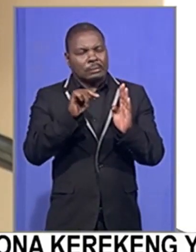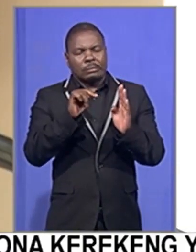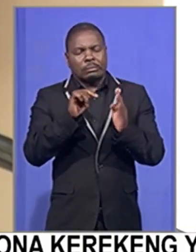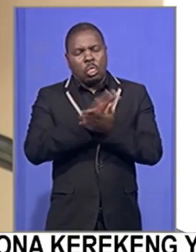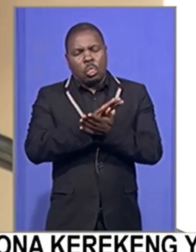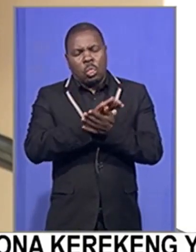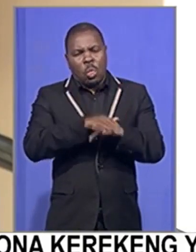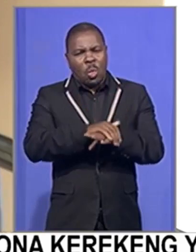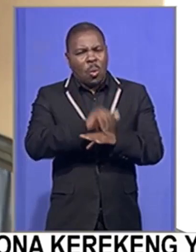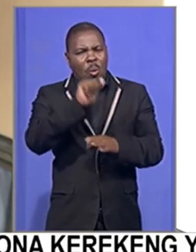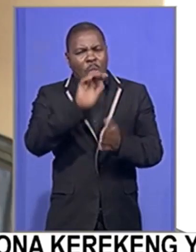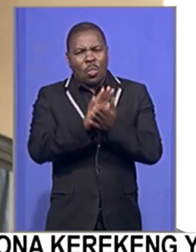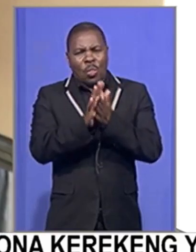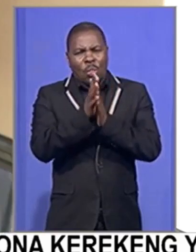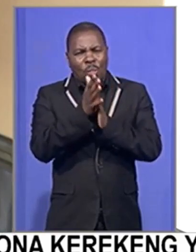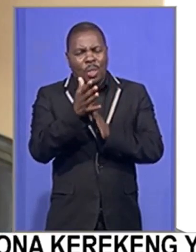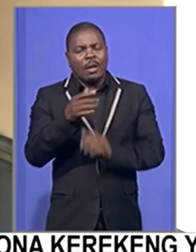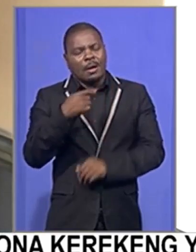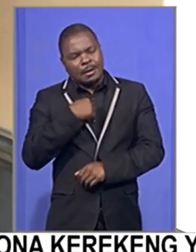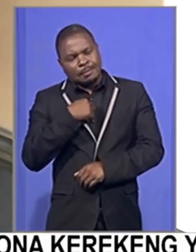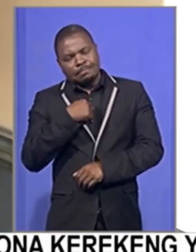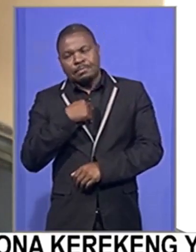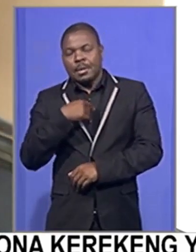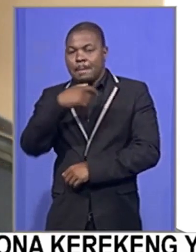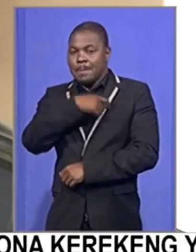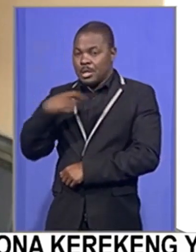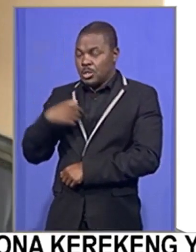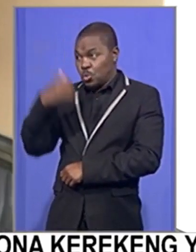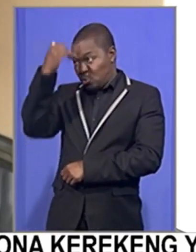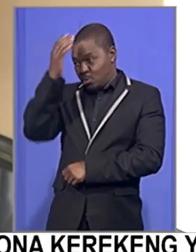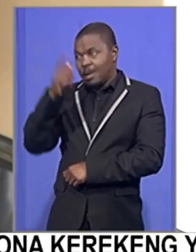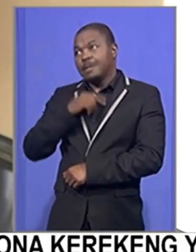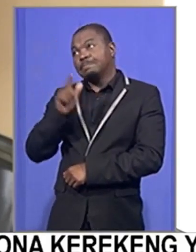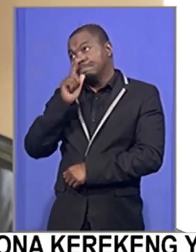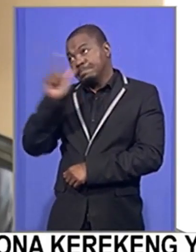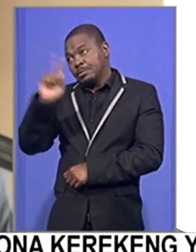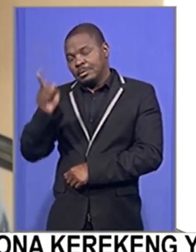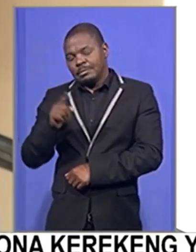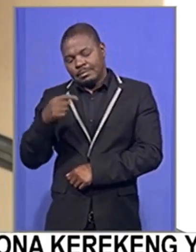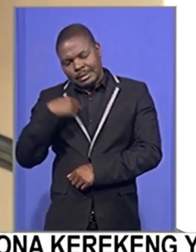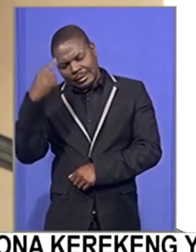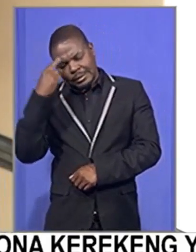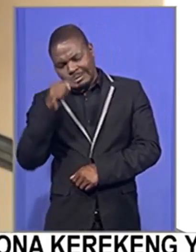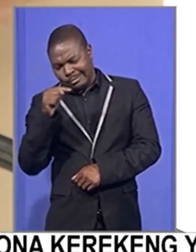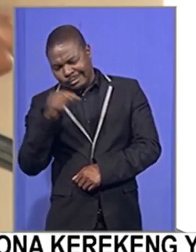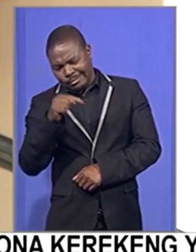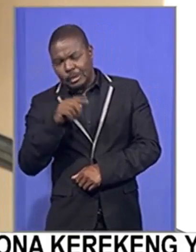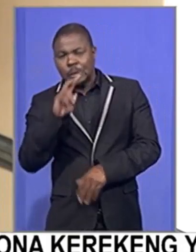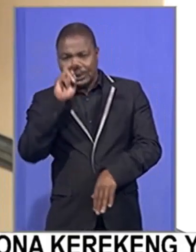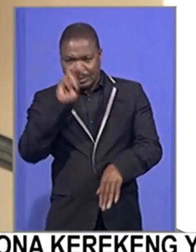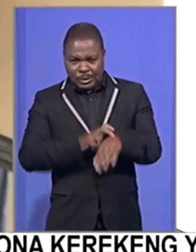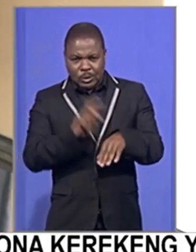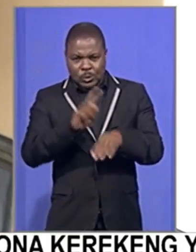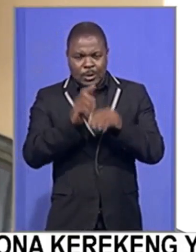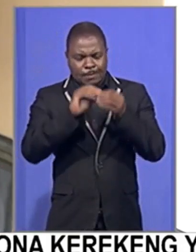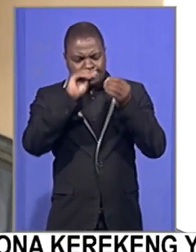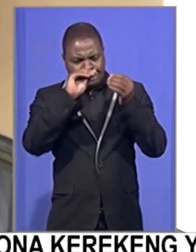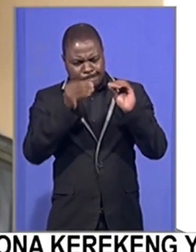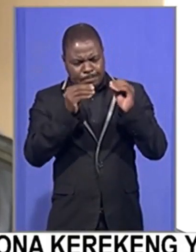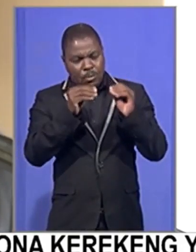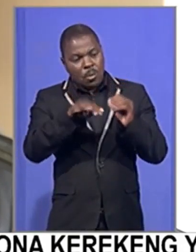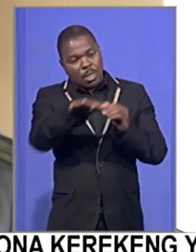dilapidated. And I said to President Zuma, I think we need to renovate all these